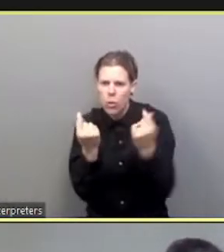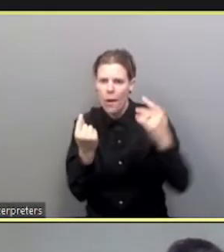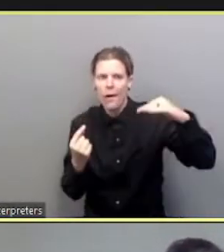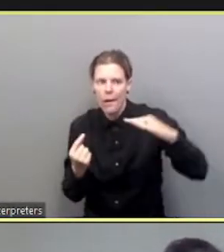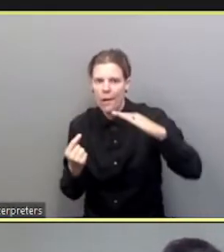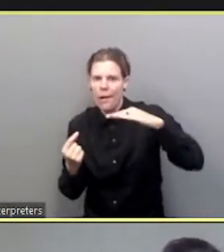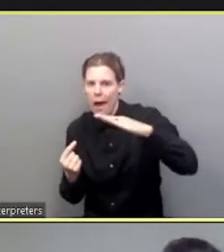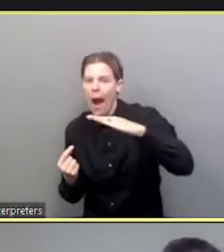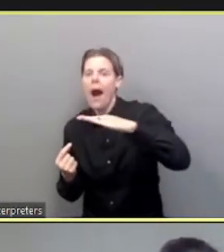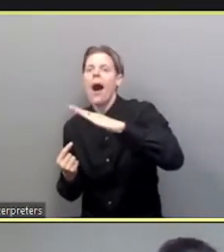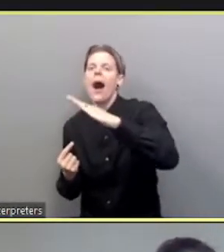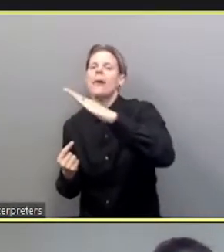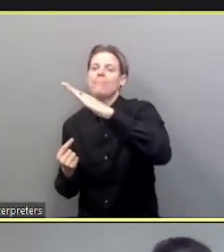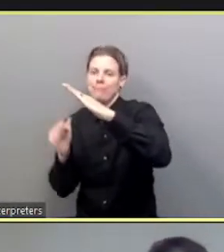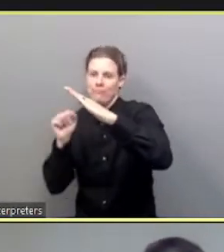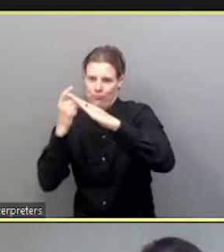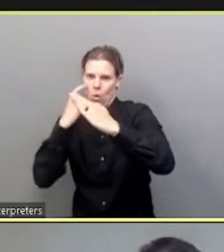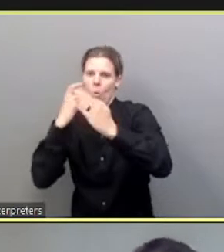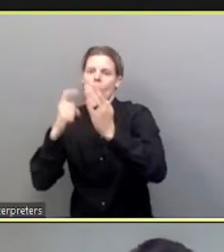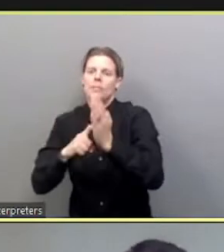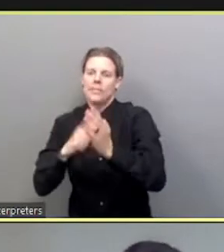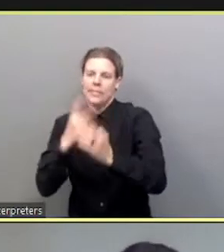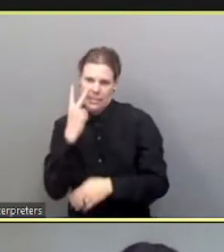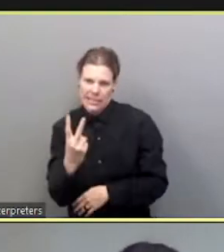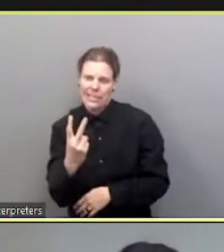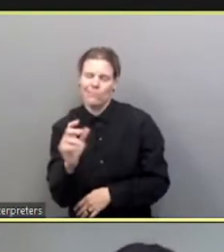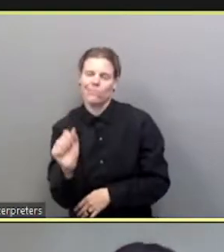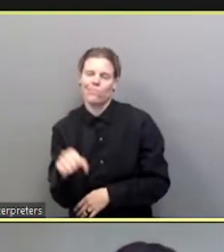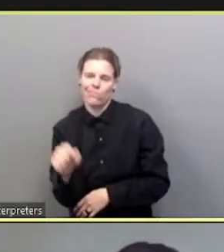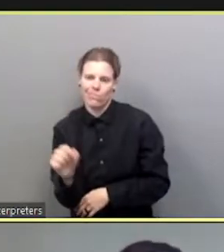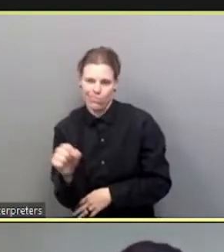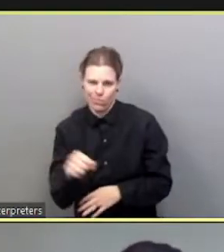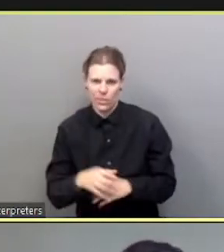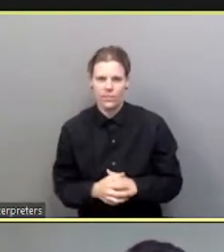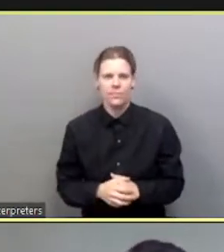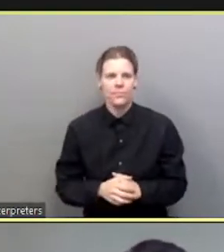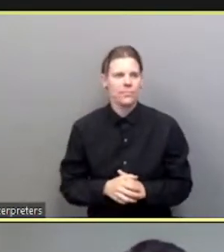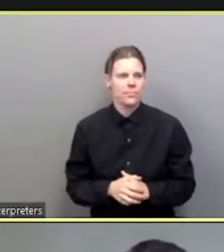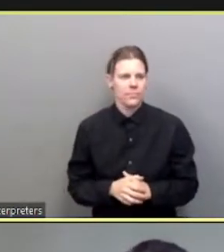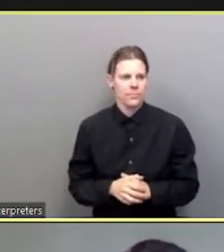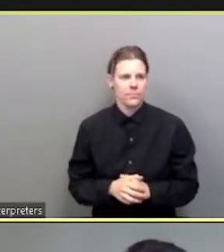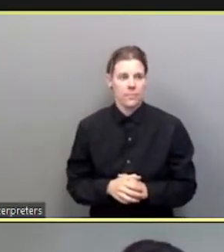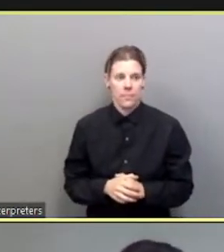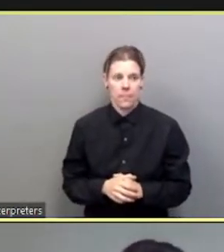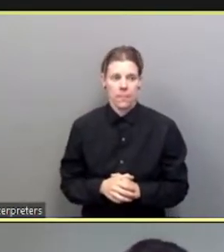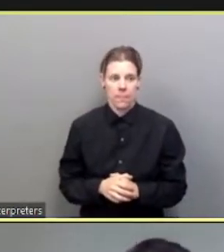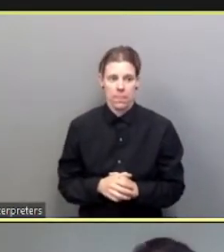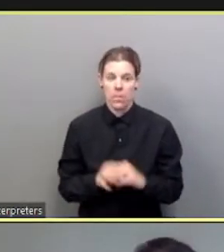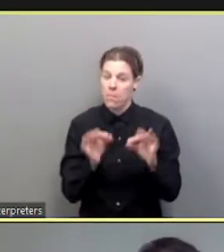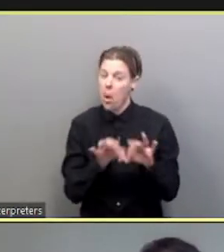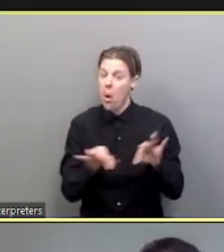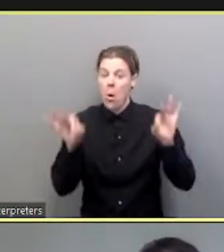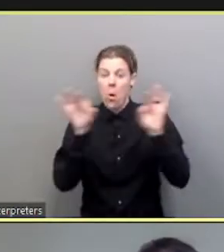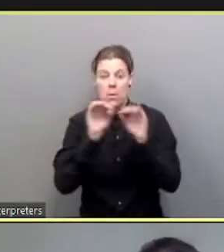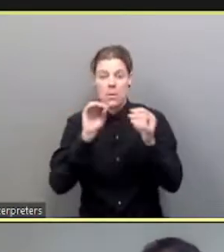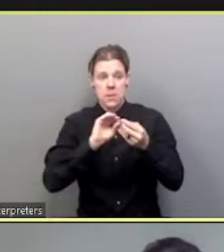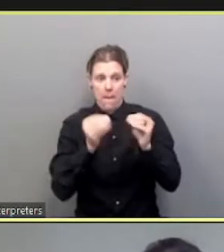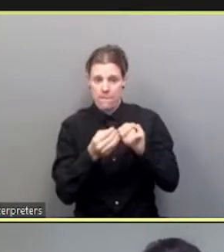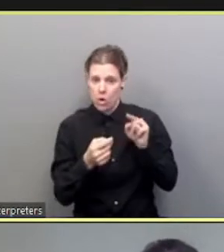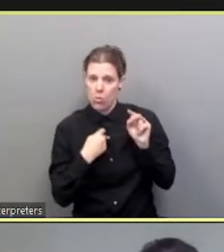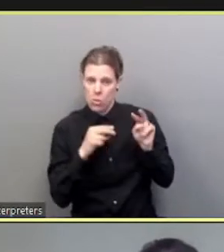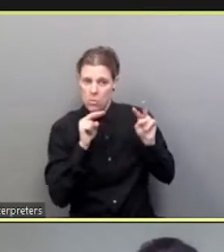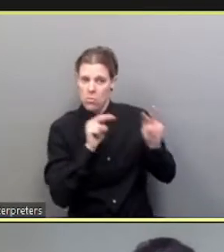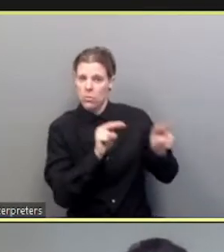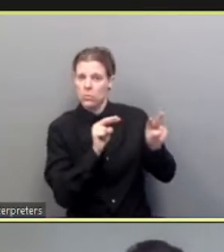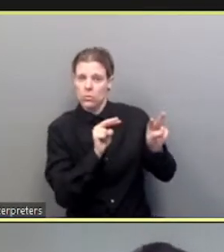slide. And this is another really important metric that we keep a very close eye on, and this is the